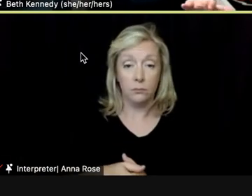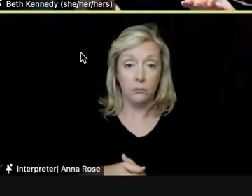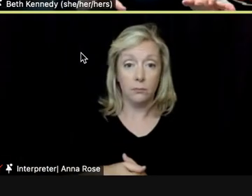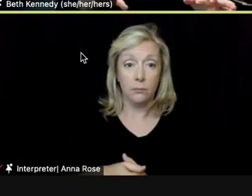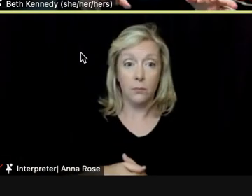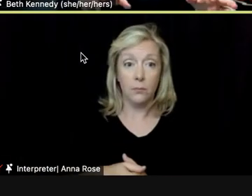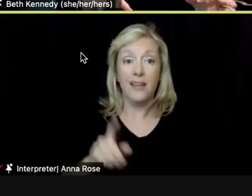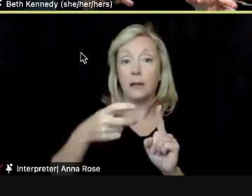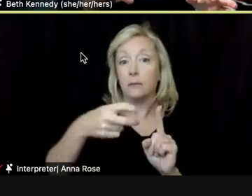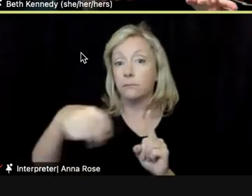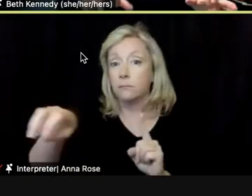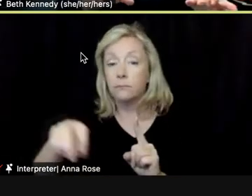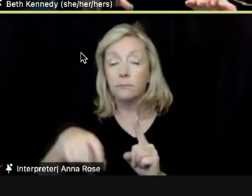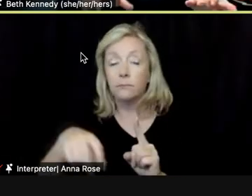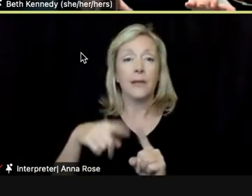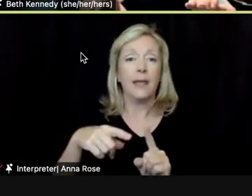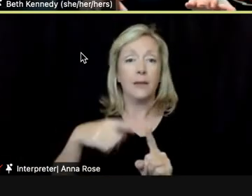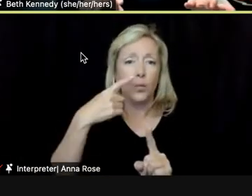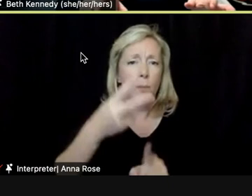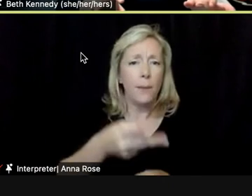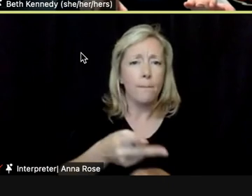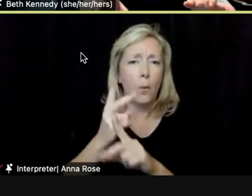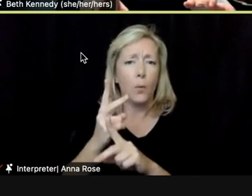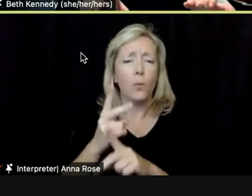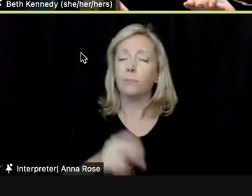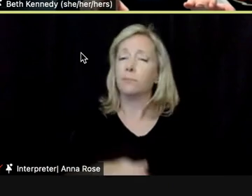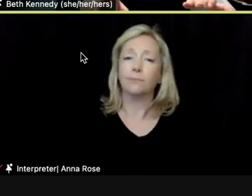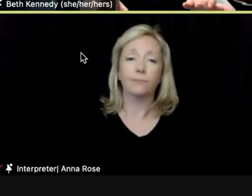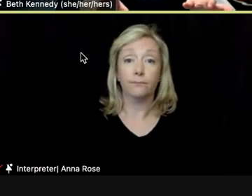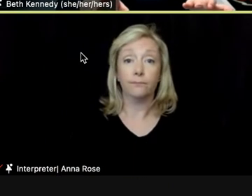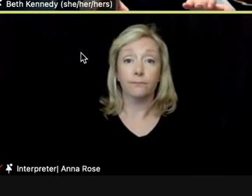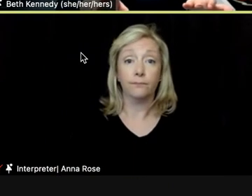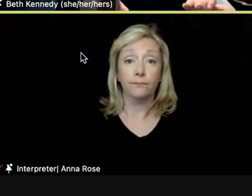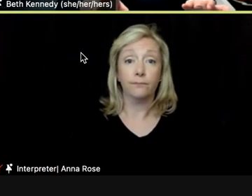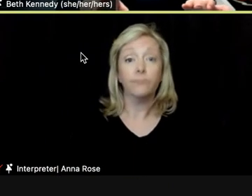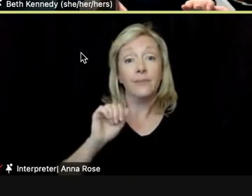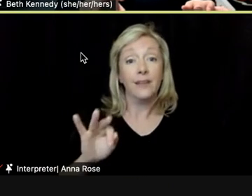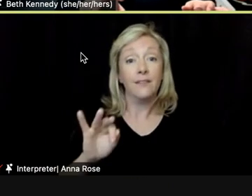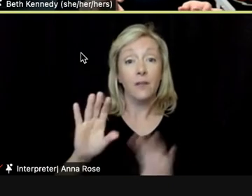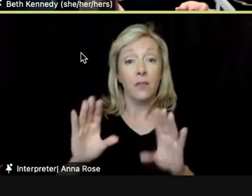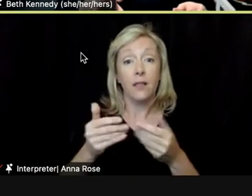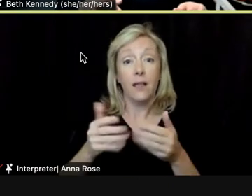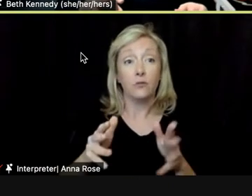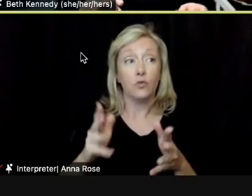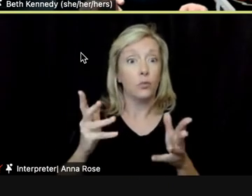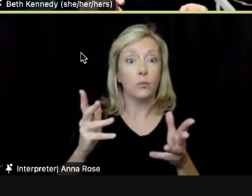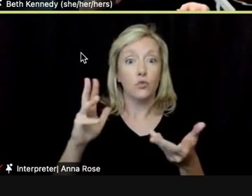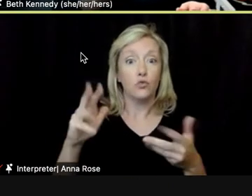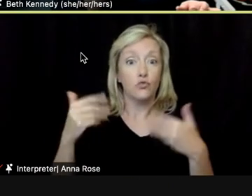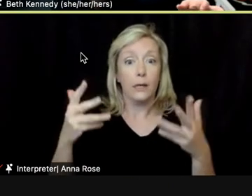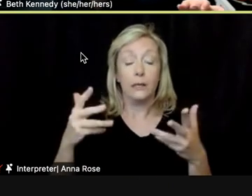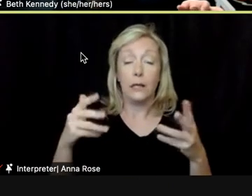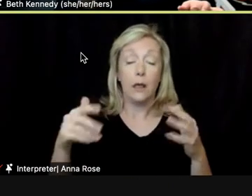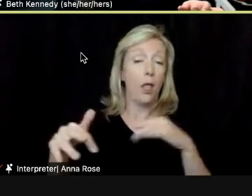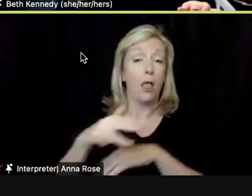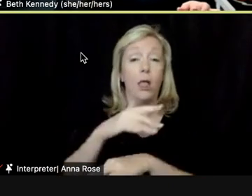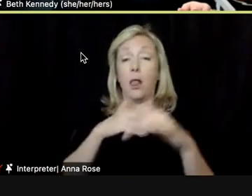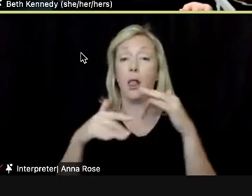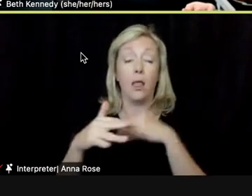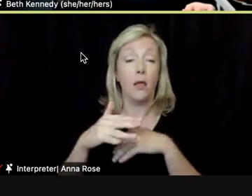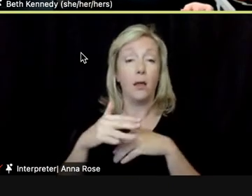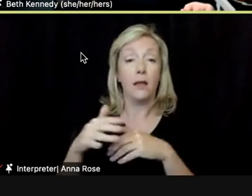the intervener, the role of the intervener should be making the student aware of all the